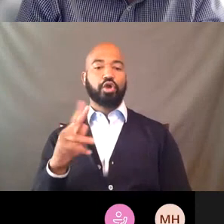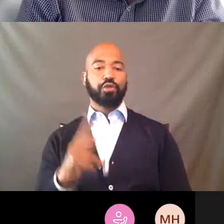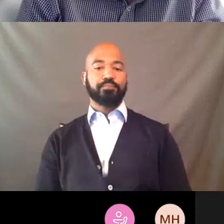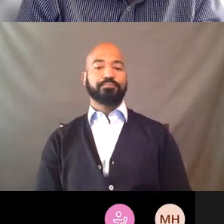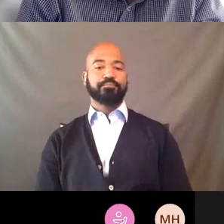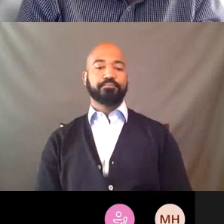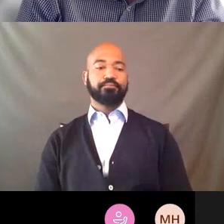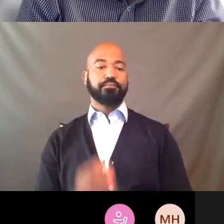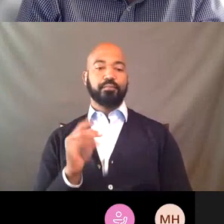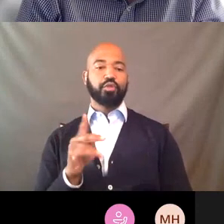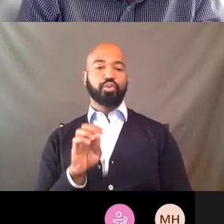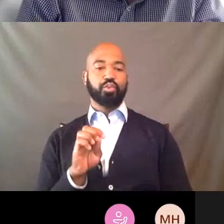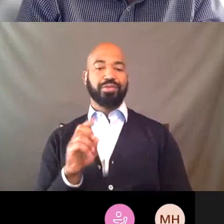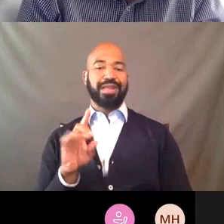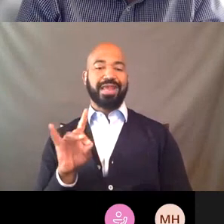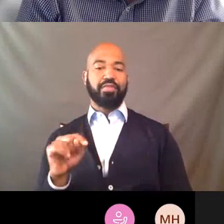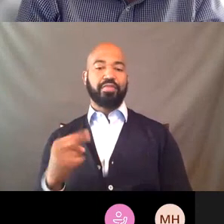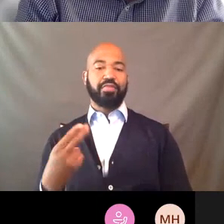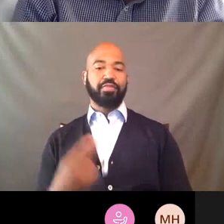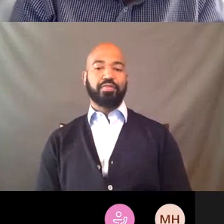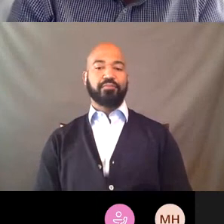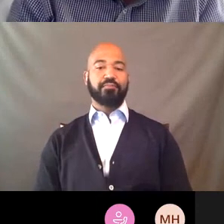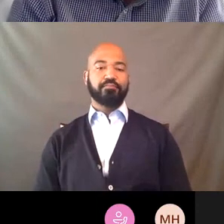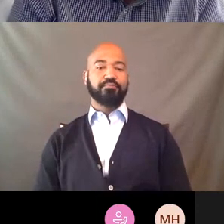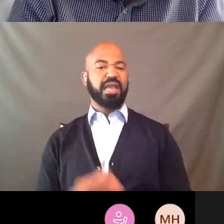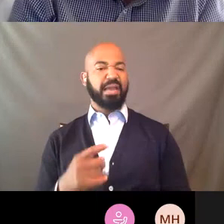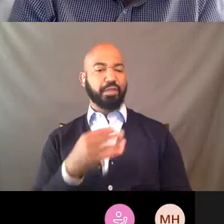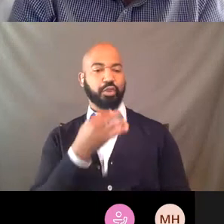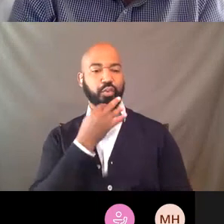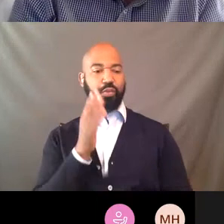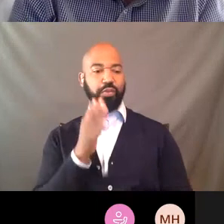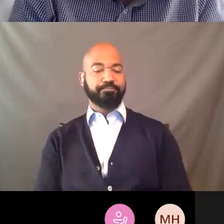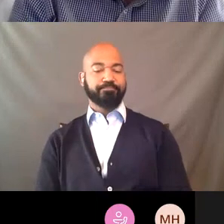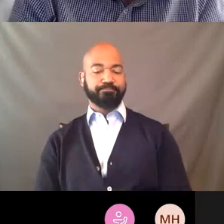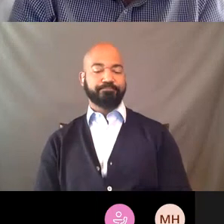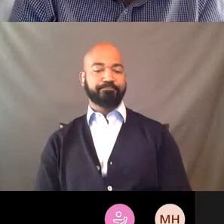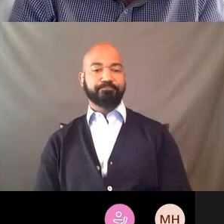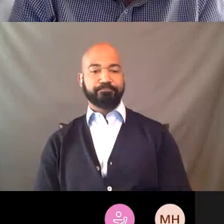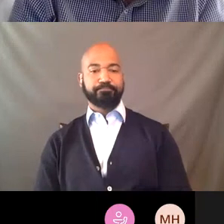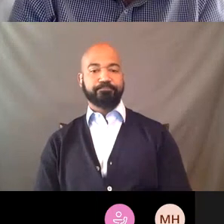Is it June 8th? Was it? Or it's coming up.